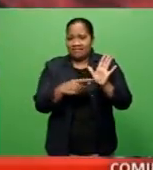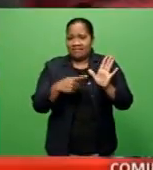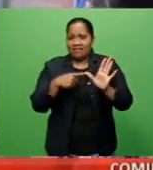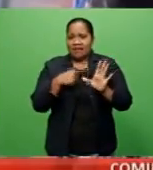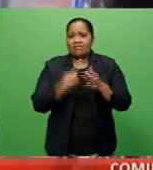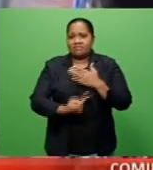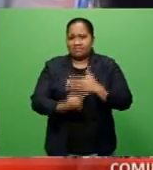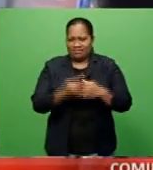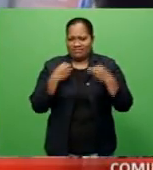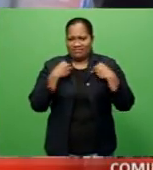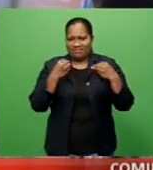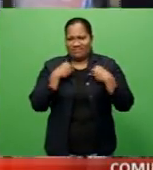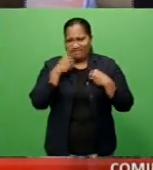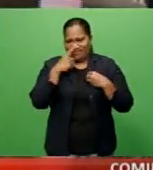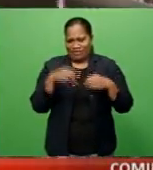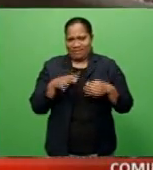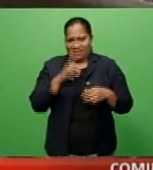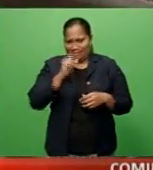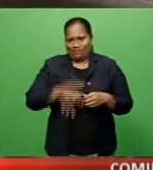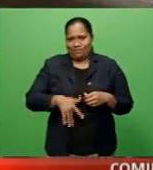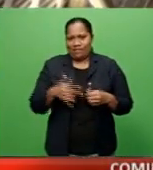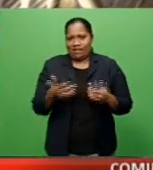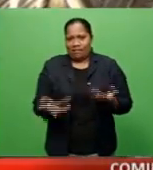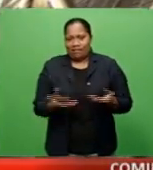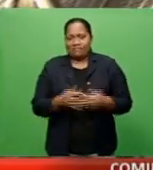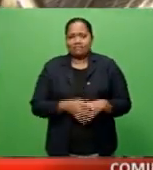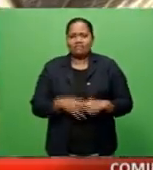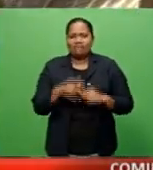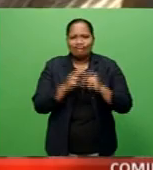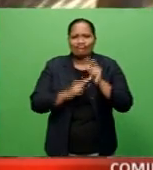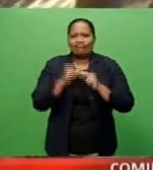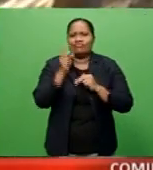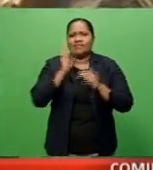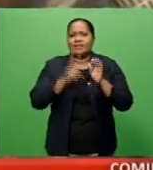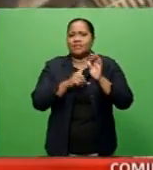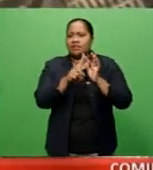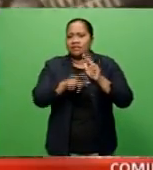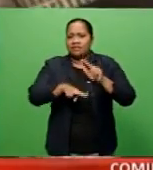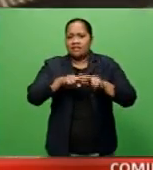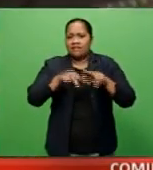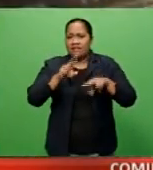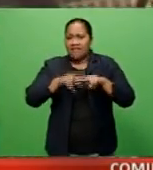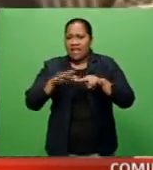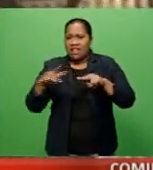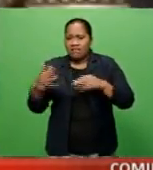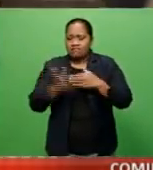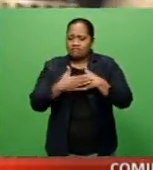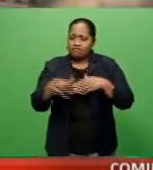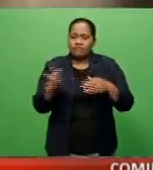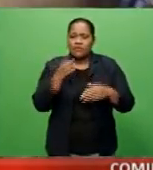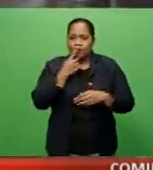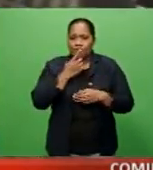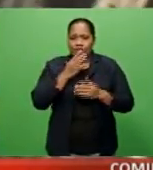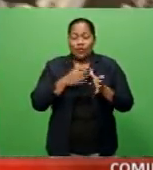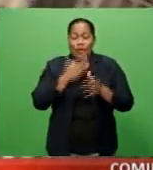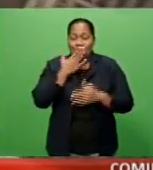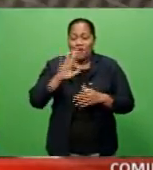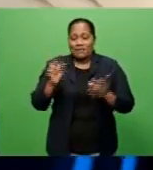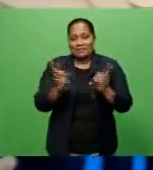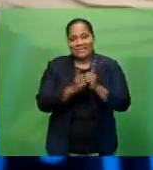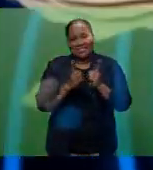by Suva retailers. And reconstructed PIF Fale opens ahead of August meeting. Stay with us.